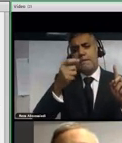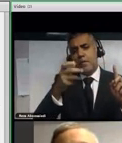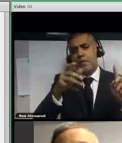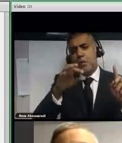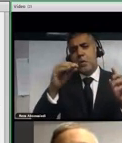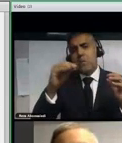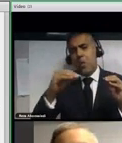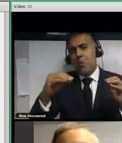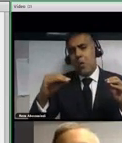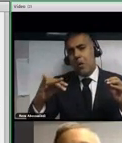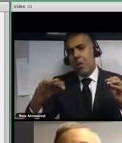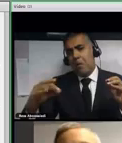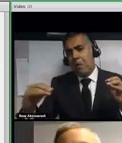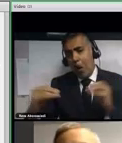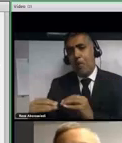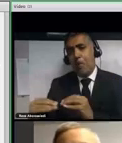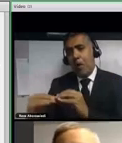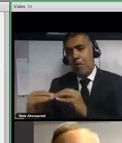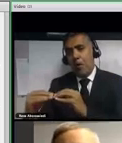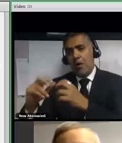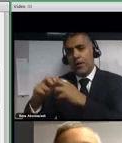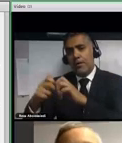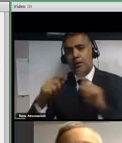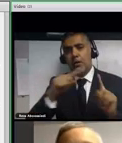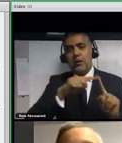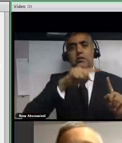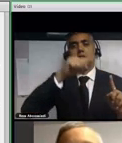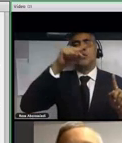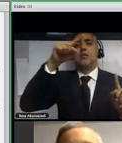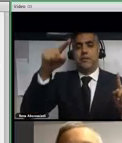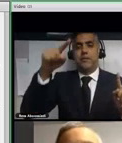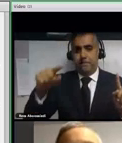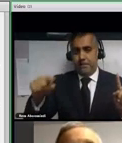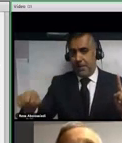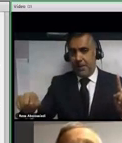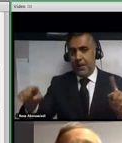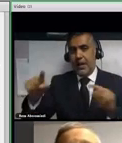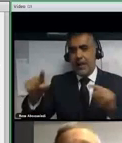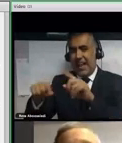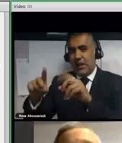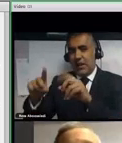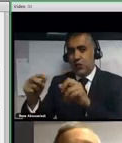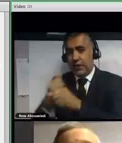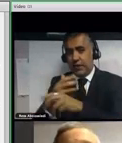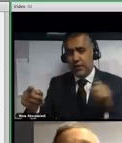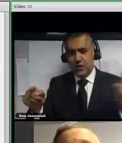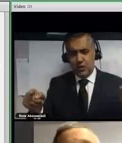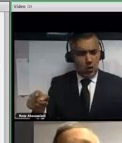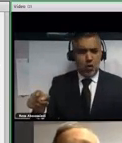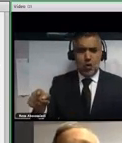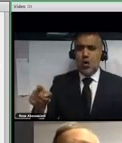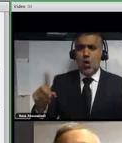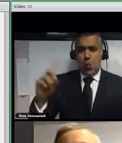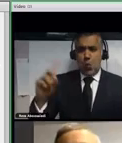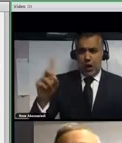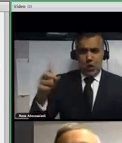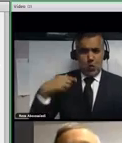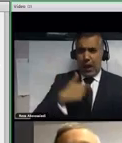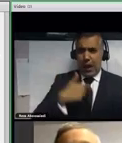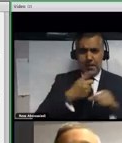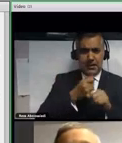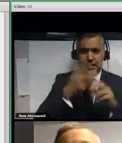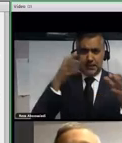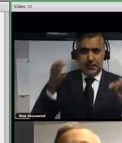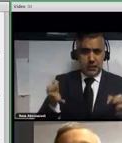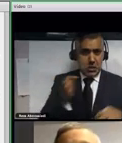then have a lot of difficulty until they're really incapable of doing anything. So the question is, where do I draw the line? Do